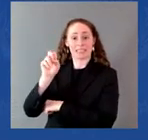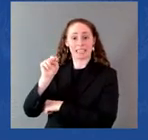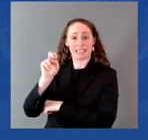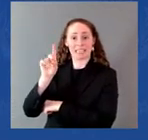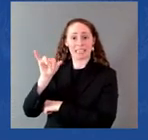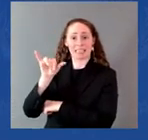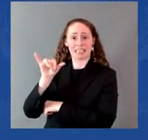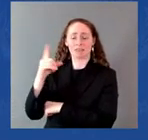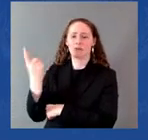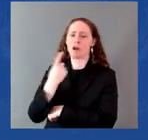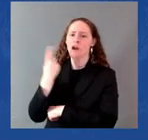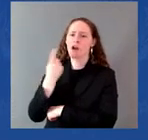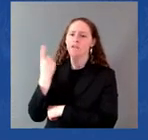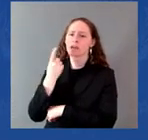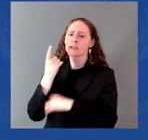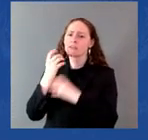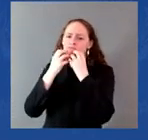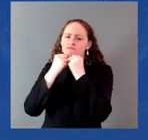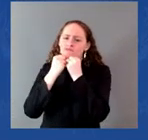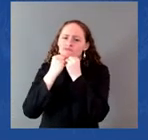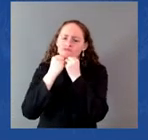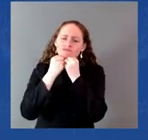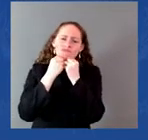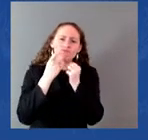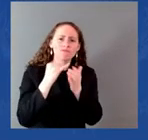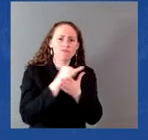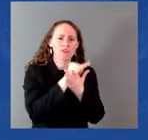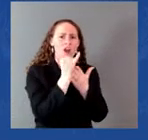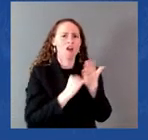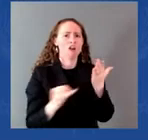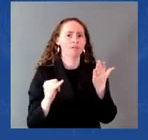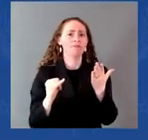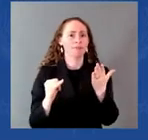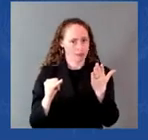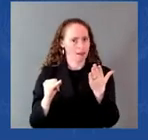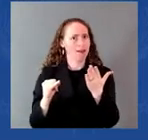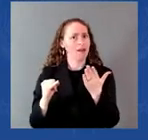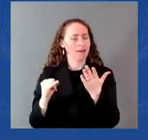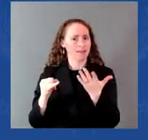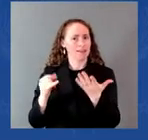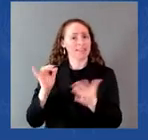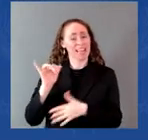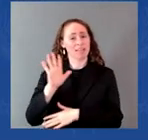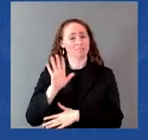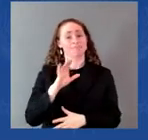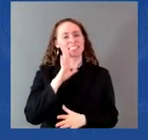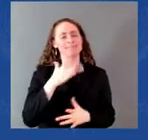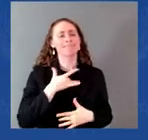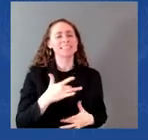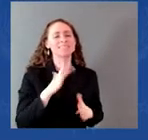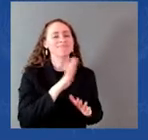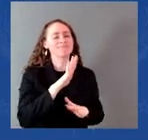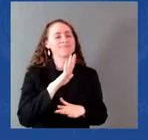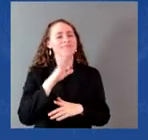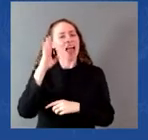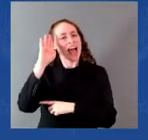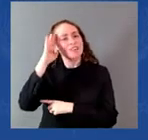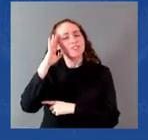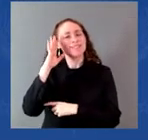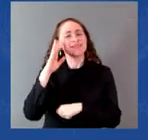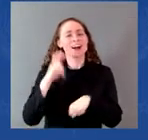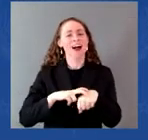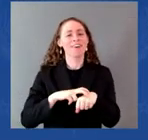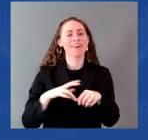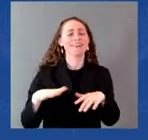but it's the Irish of it. In October, I had the honor of meeting Pope Francis in the Vatican and marking the